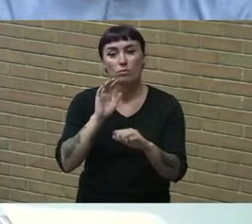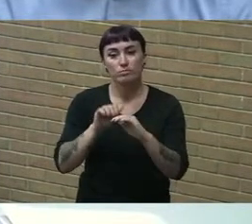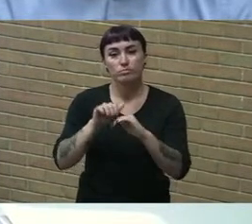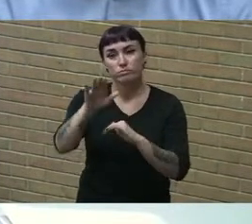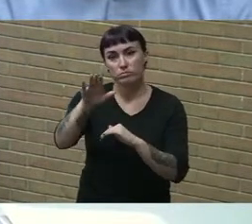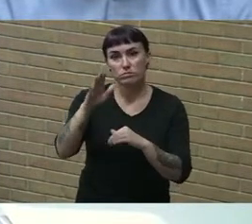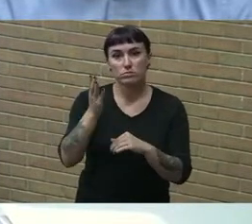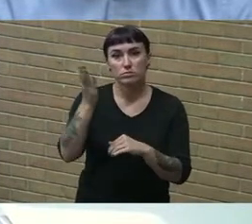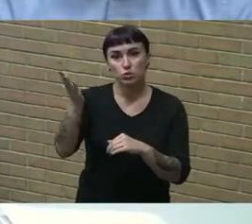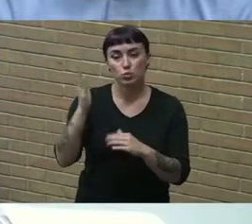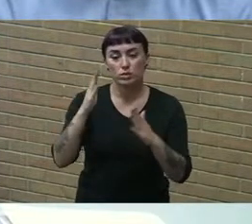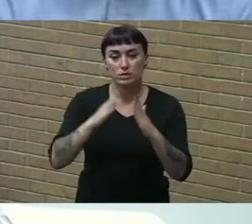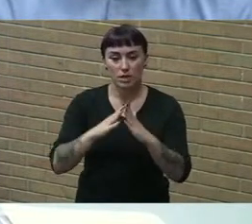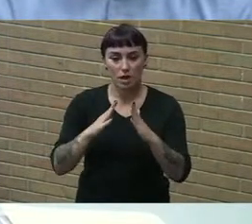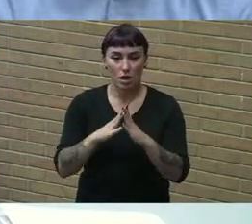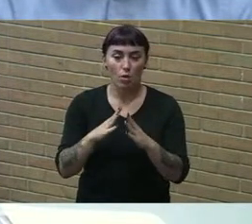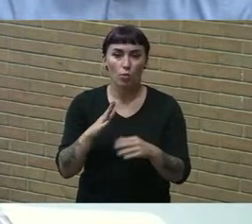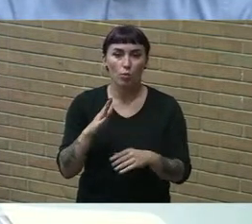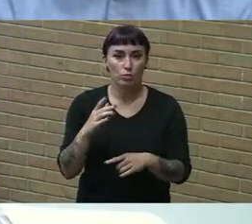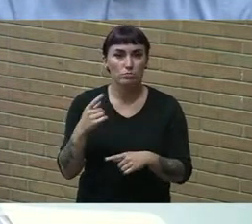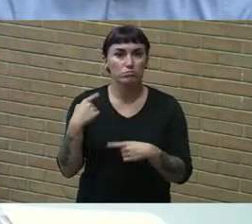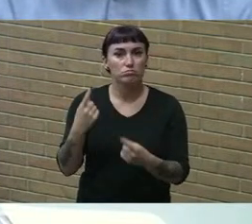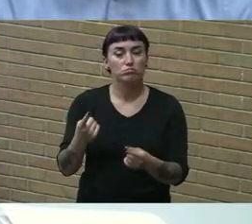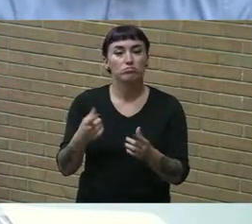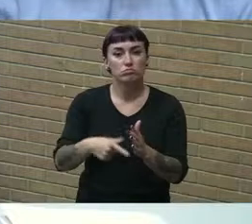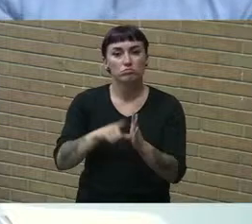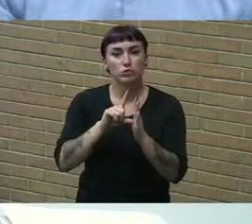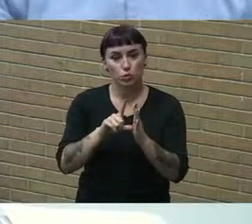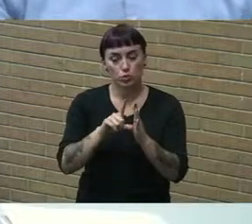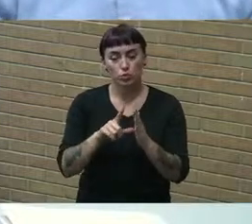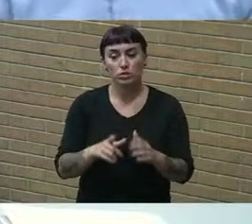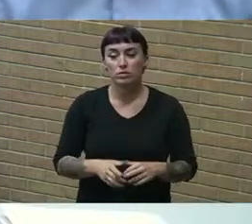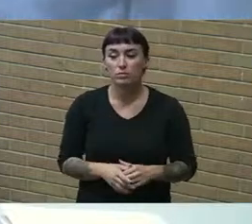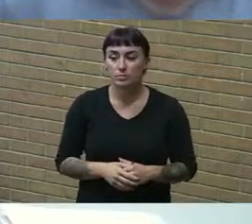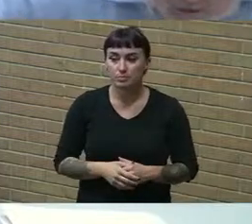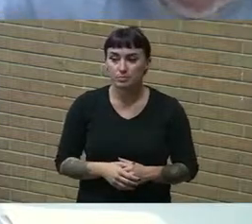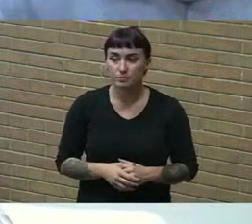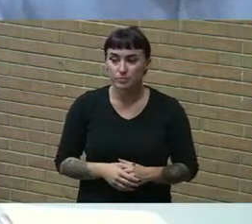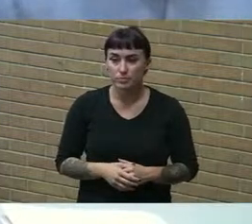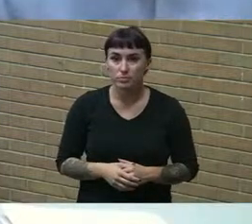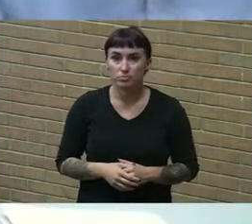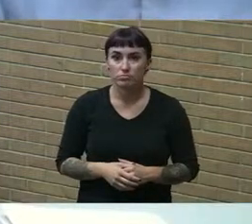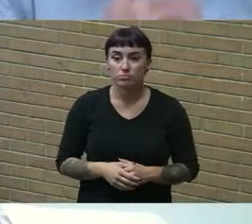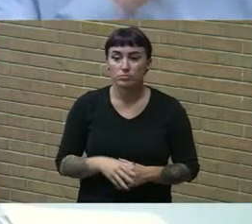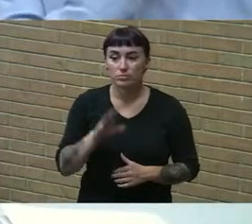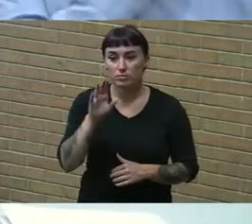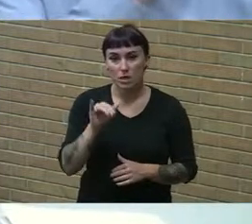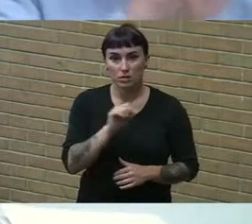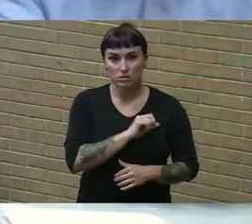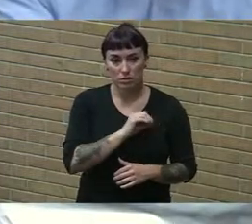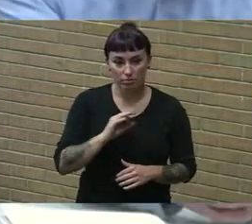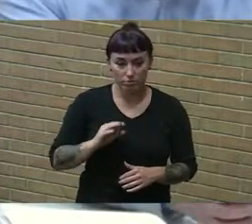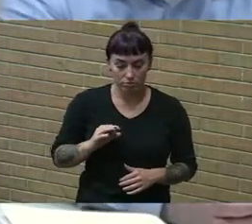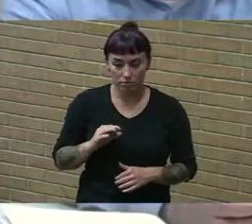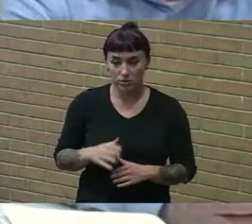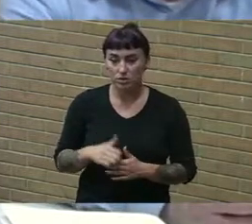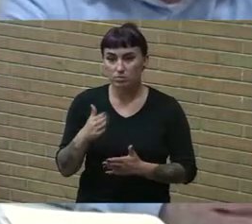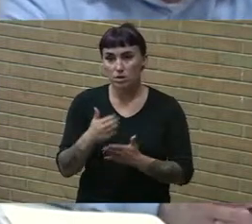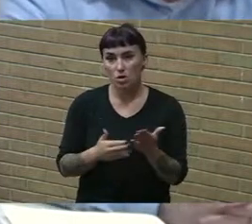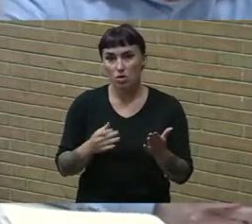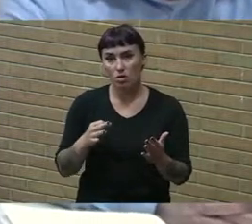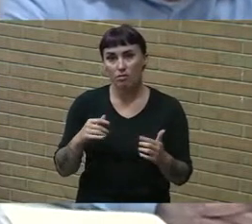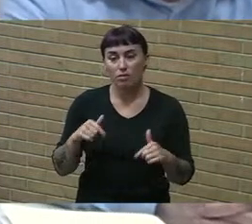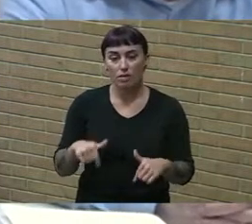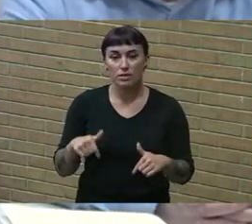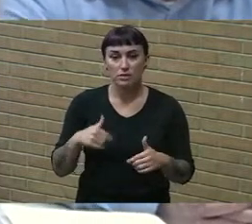to the town and which have been reviewed and under review by staff as a part of